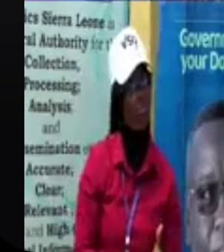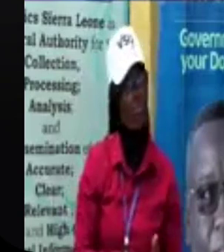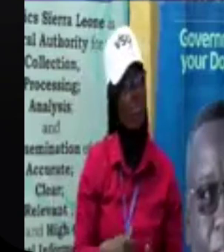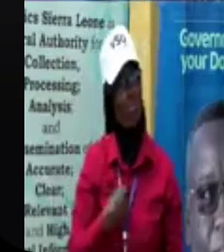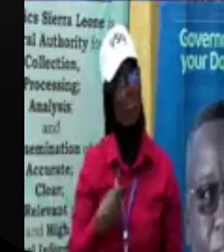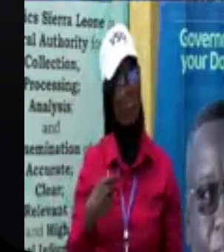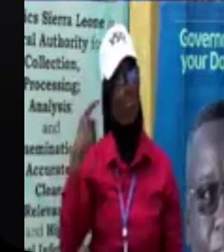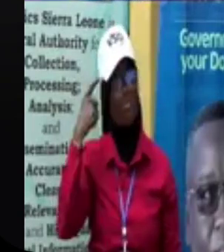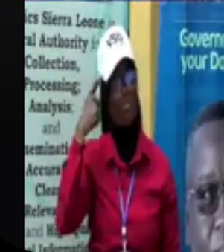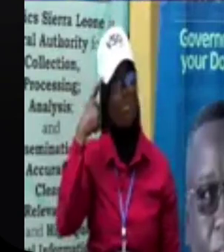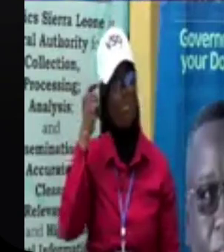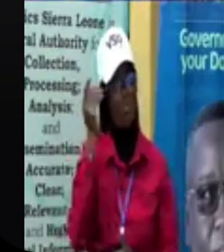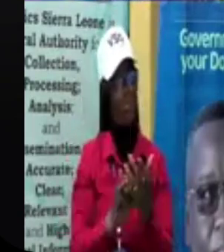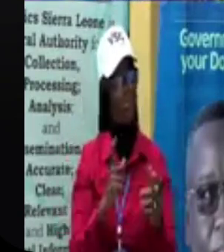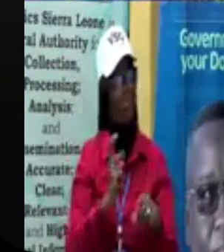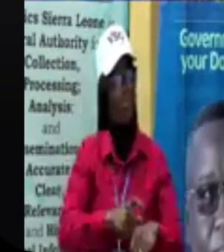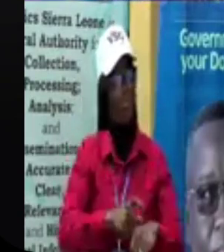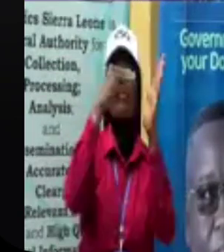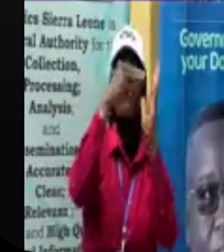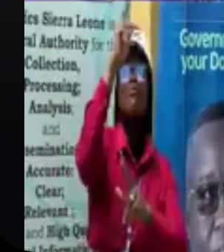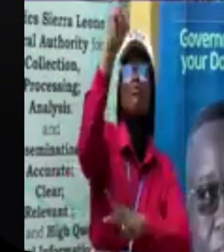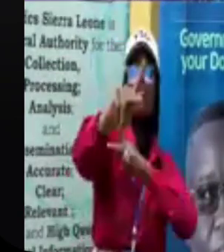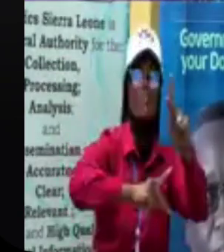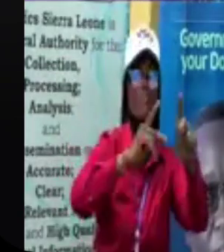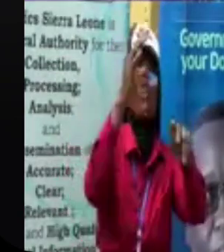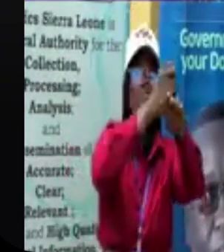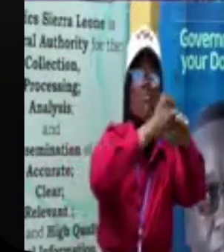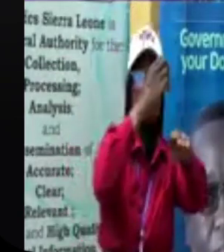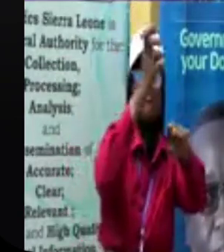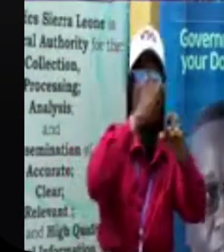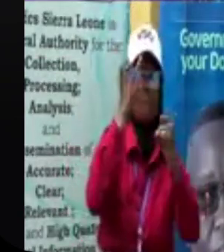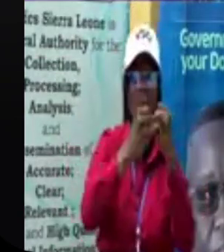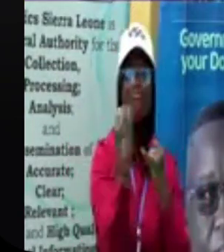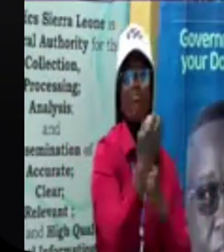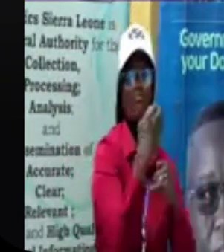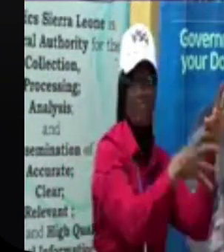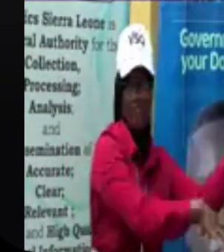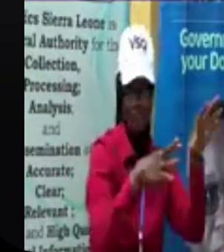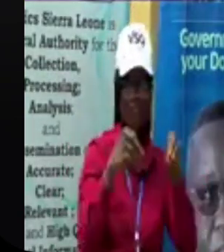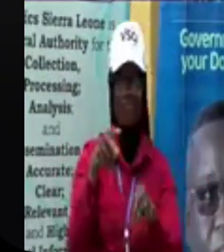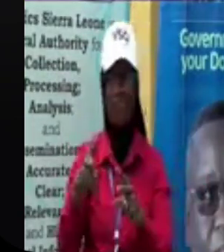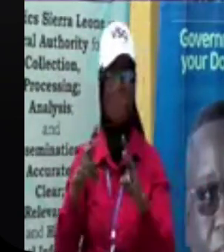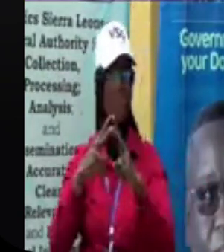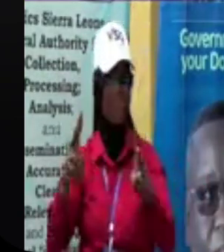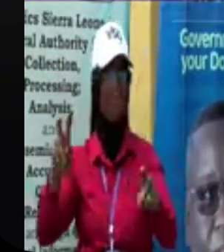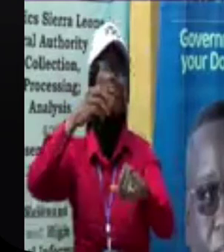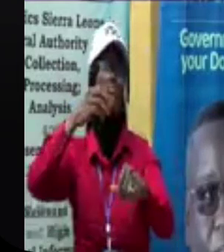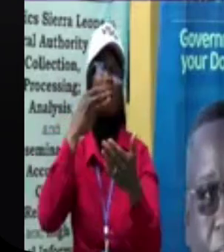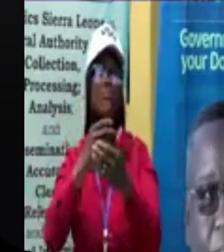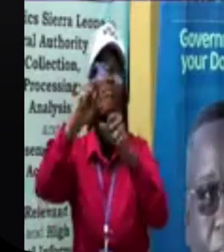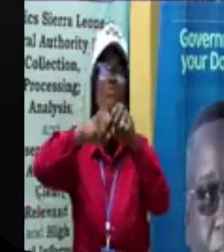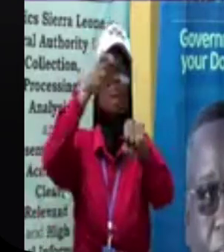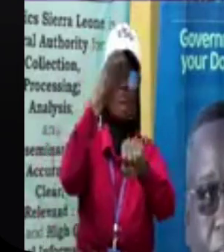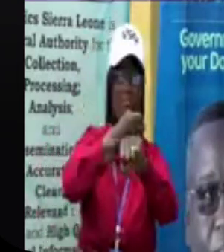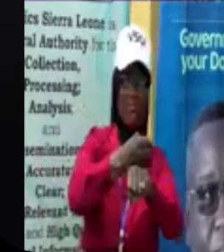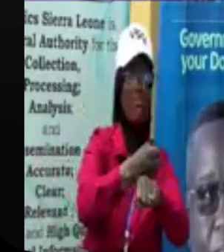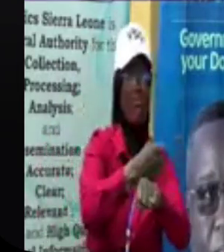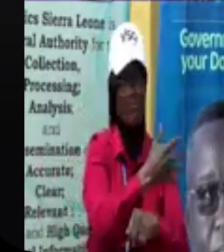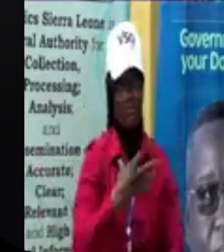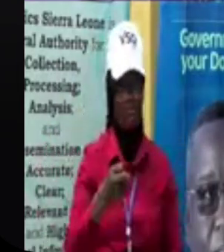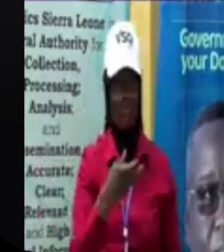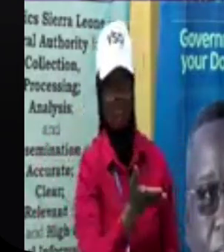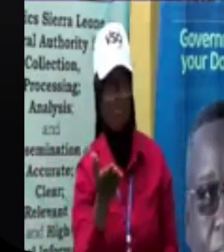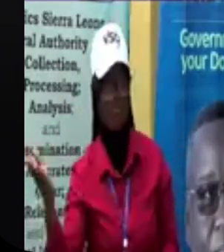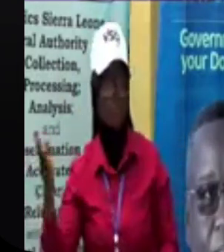like sometime 2013, we have received cash transfer. I think that is a very good effort. You know, then other people are